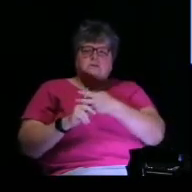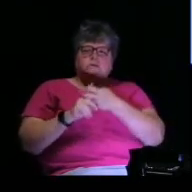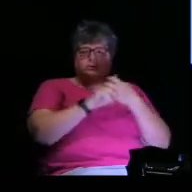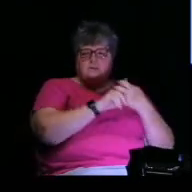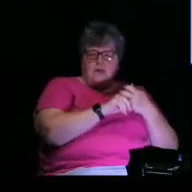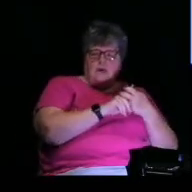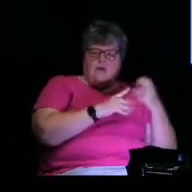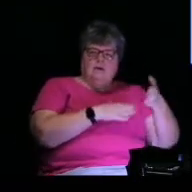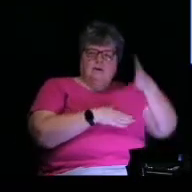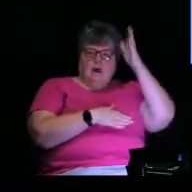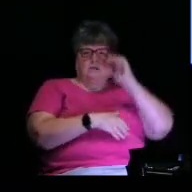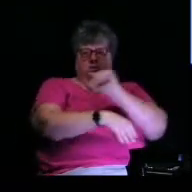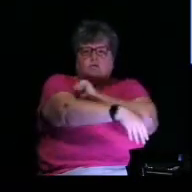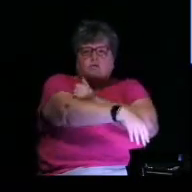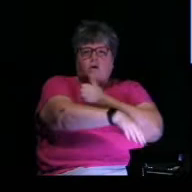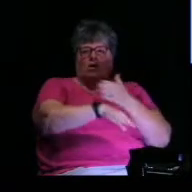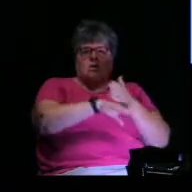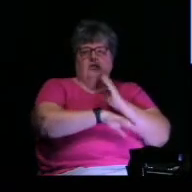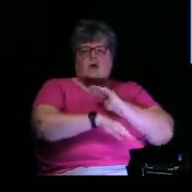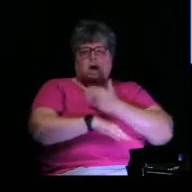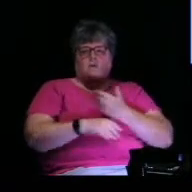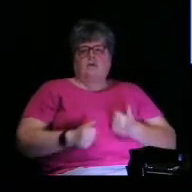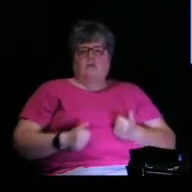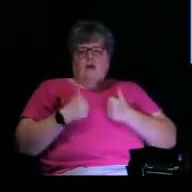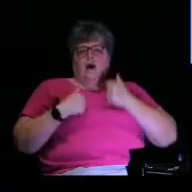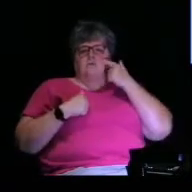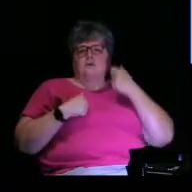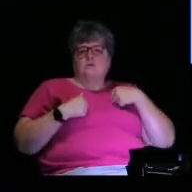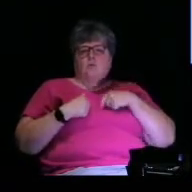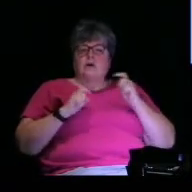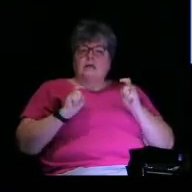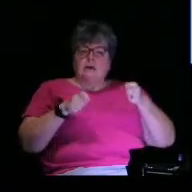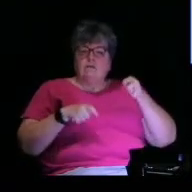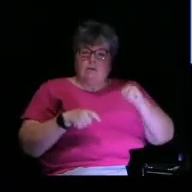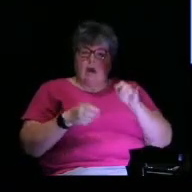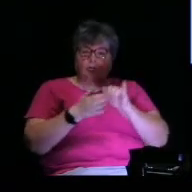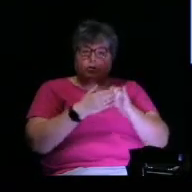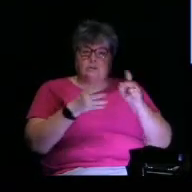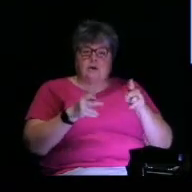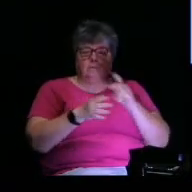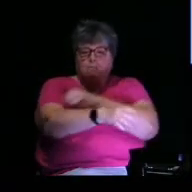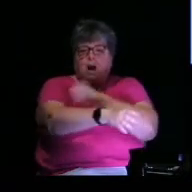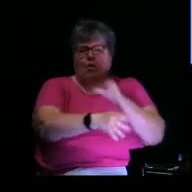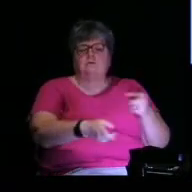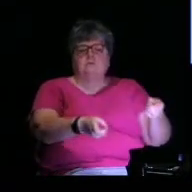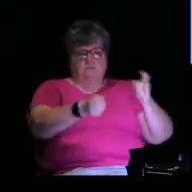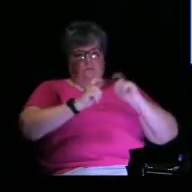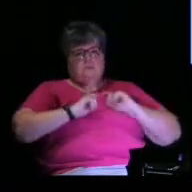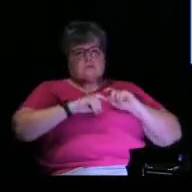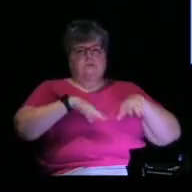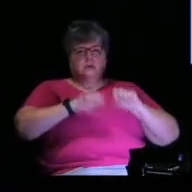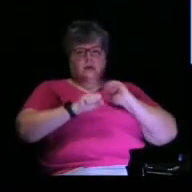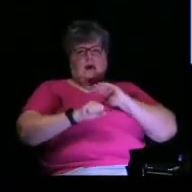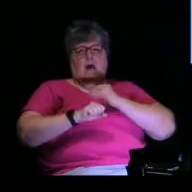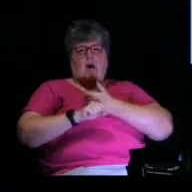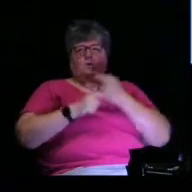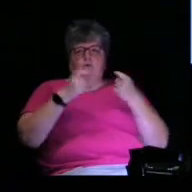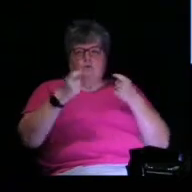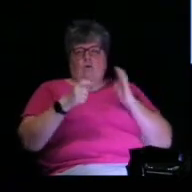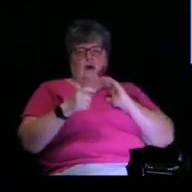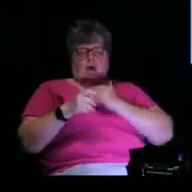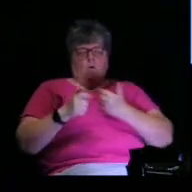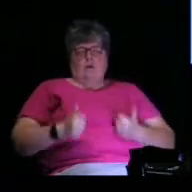lives because we're giving them power to inject fear into our soul. We got to stop that right now. I will fear God, but I will not fear you